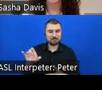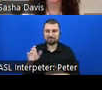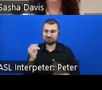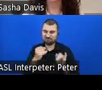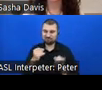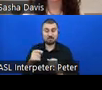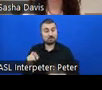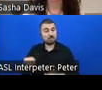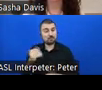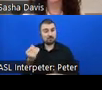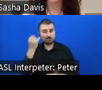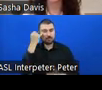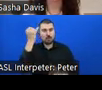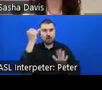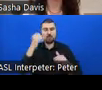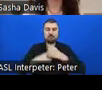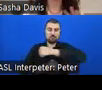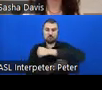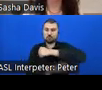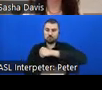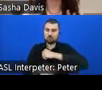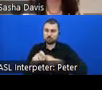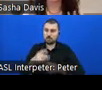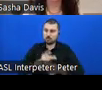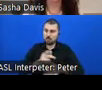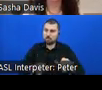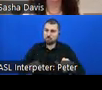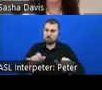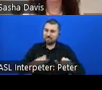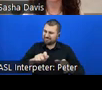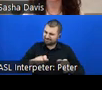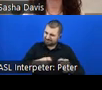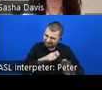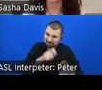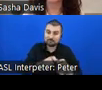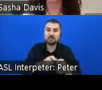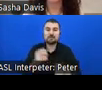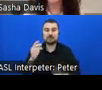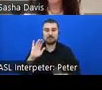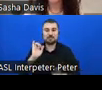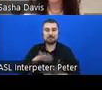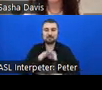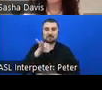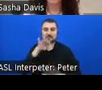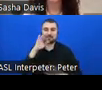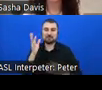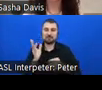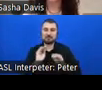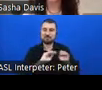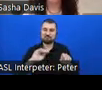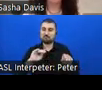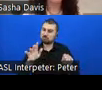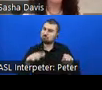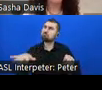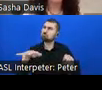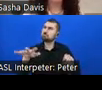idea that this foundation should also not keep things static exactly, and that as long as the spirit of the installation remained the same, that